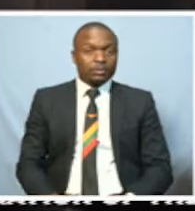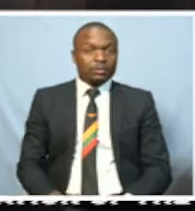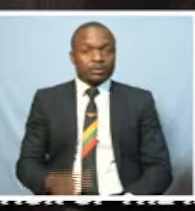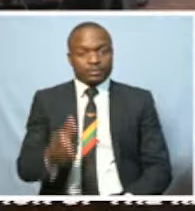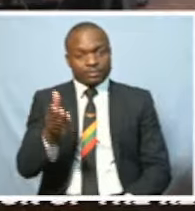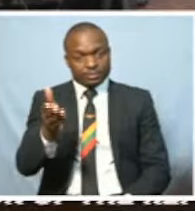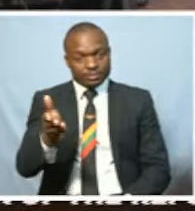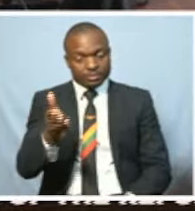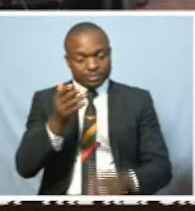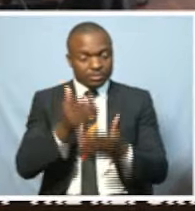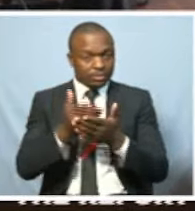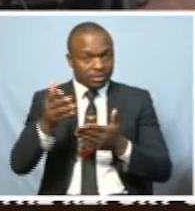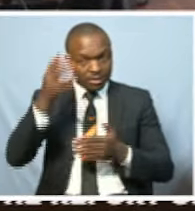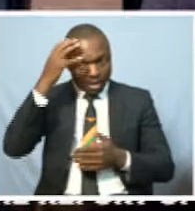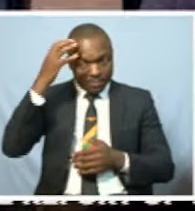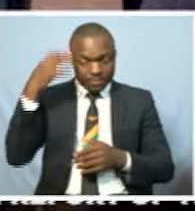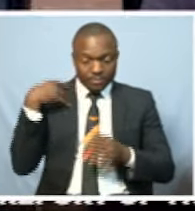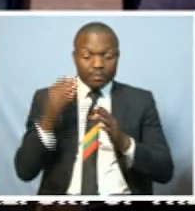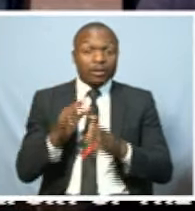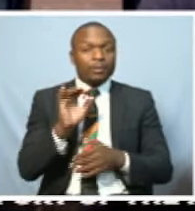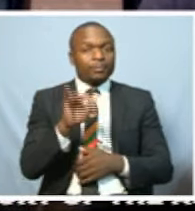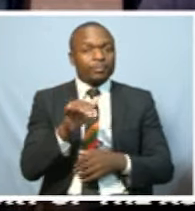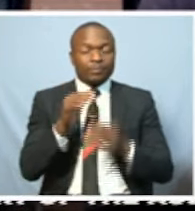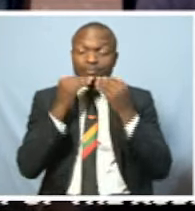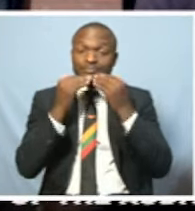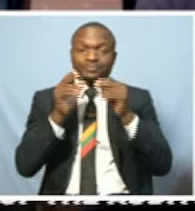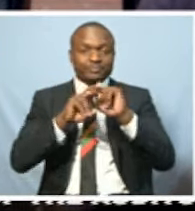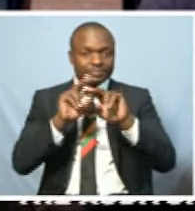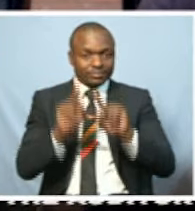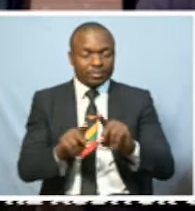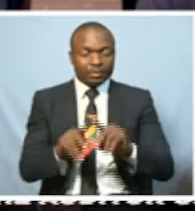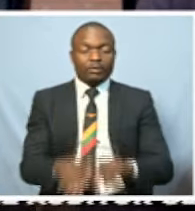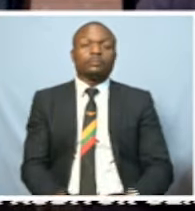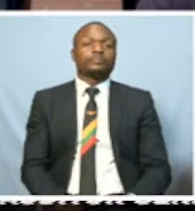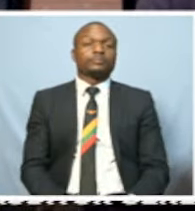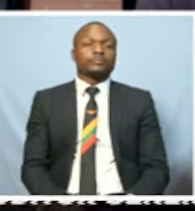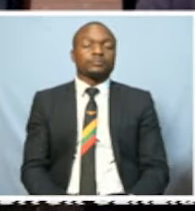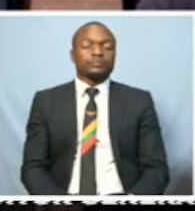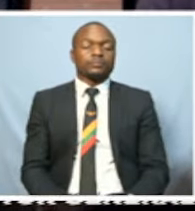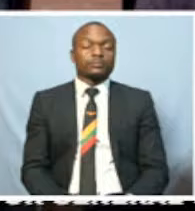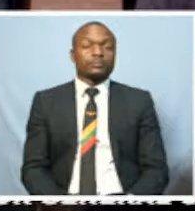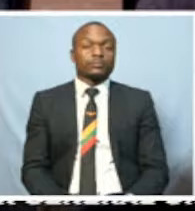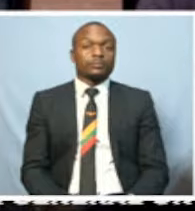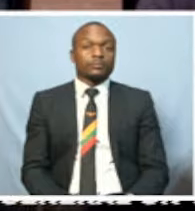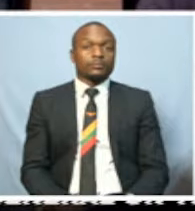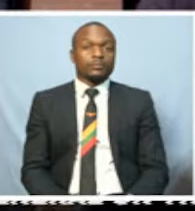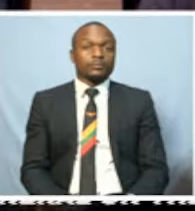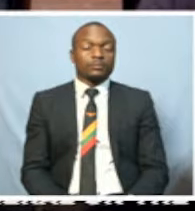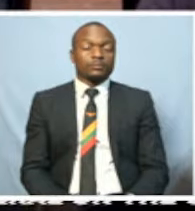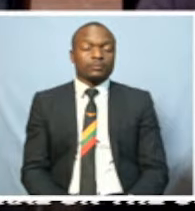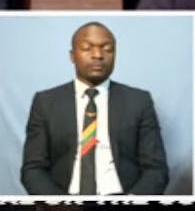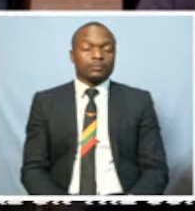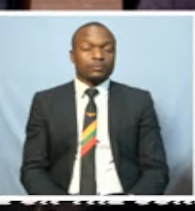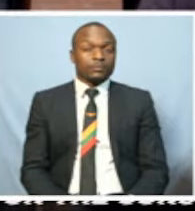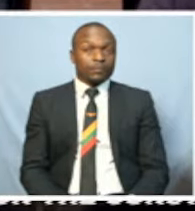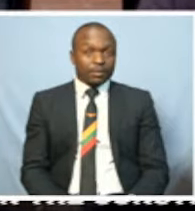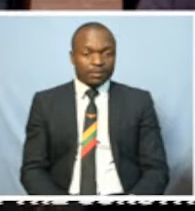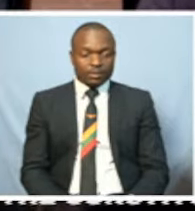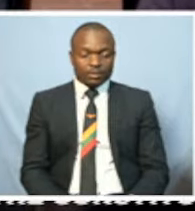Yes, Procurement Officer. Yes, thank you, Chair. The termination was for acceptance letter.